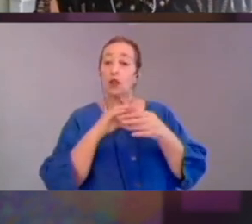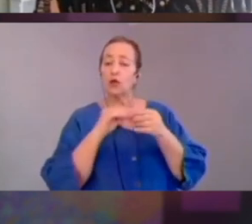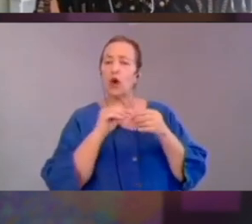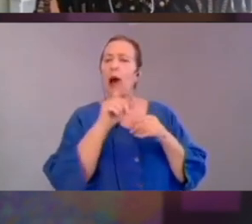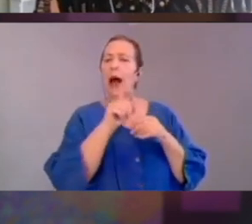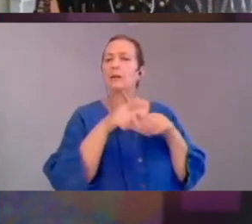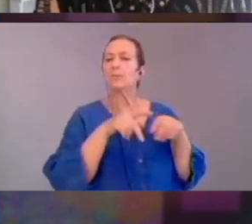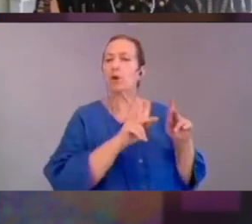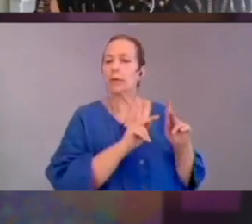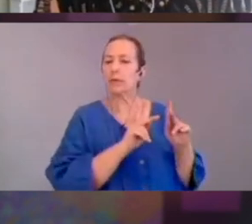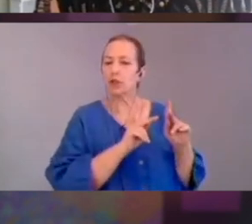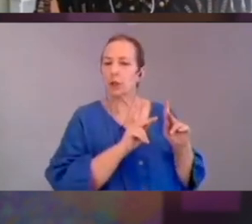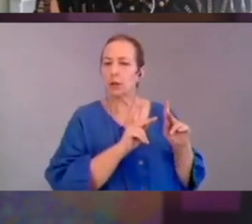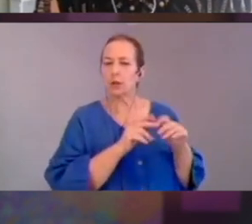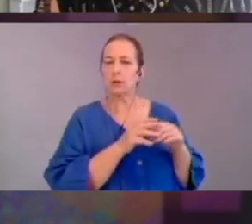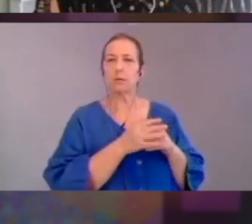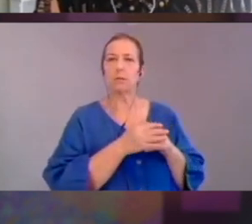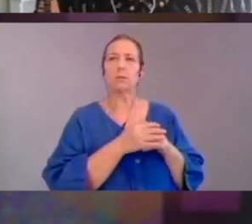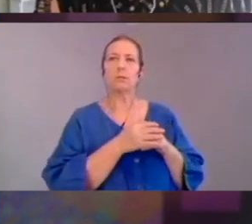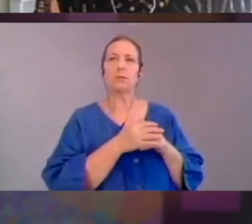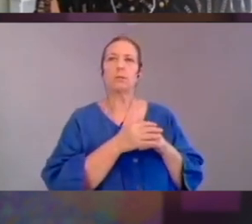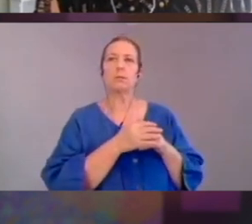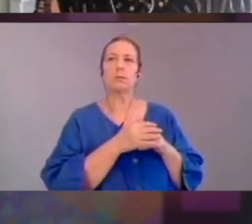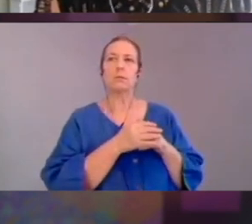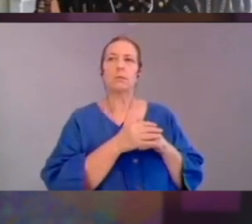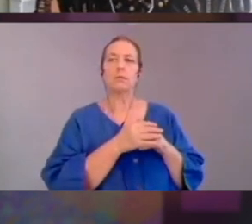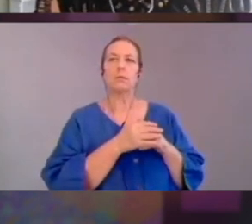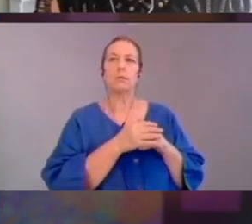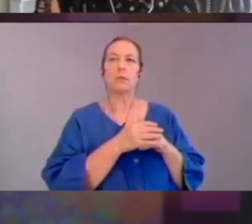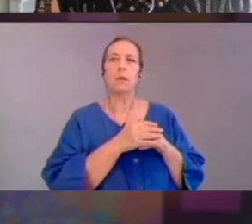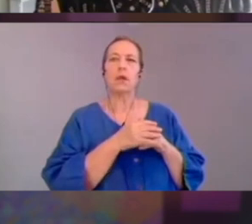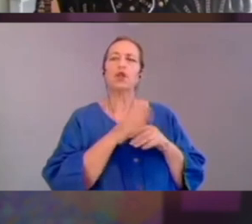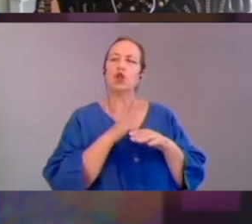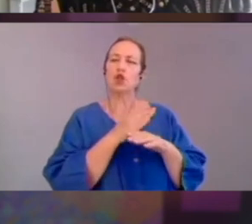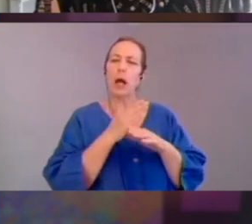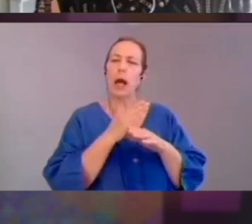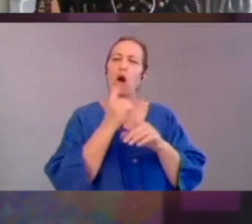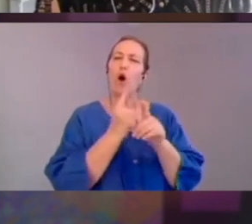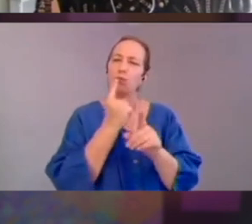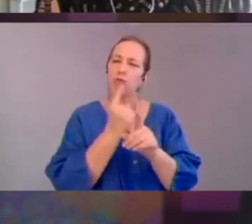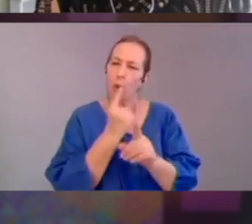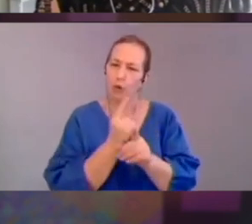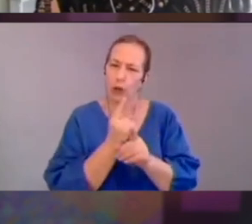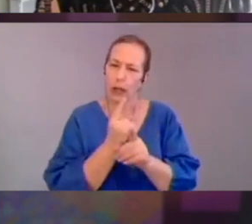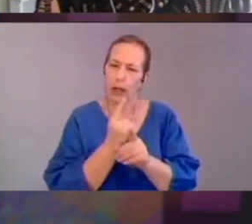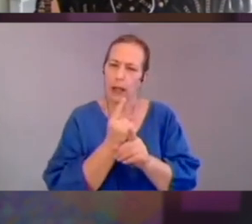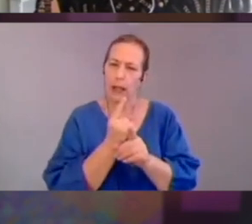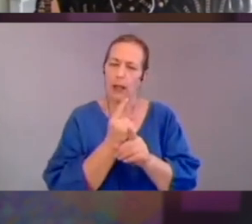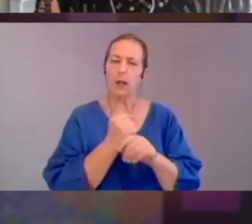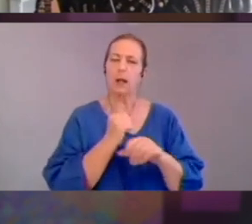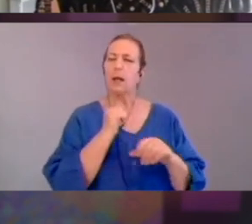Engage in appreciation and appropriate sharing, not appropriation.